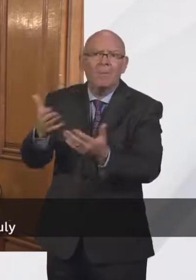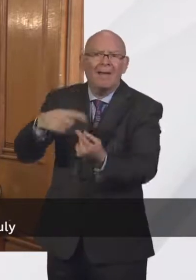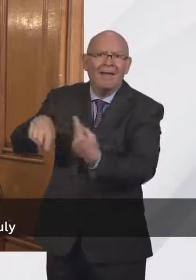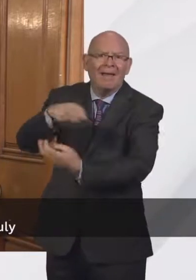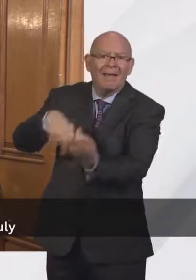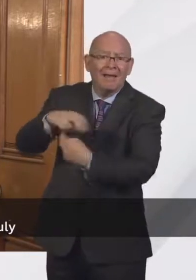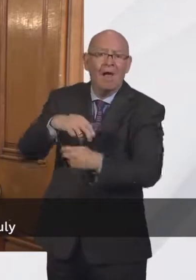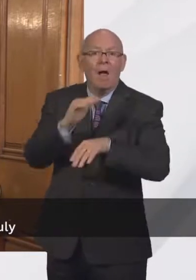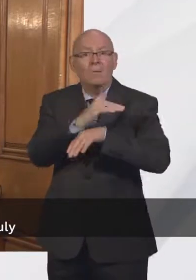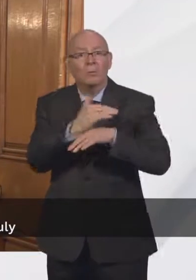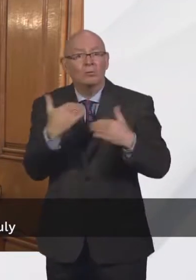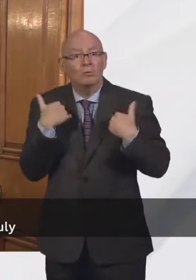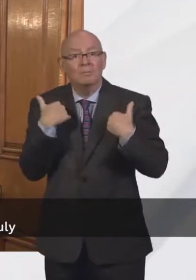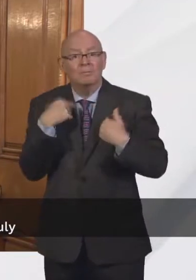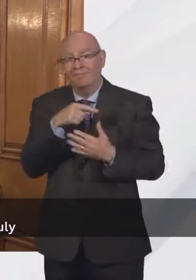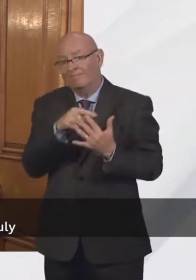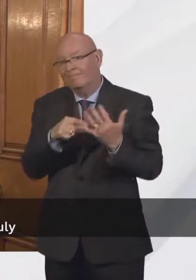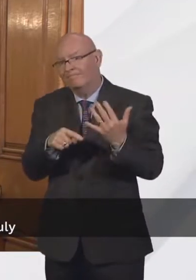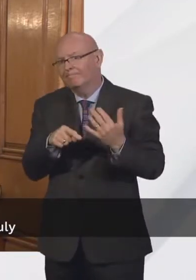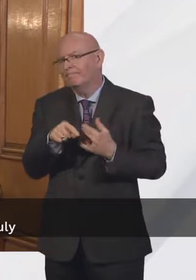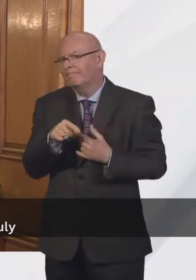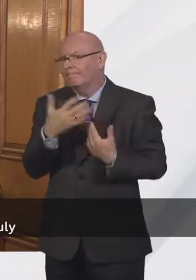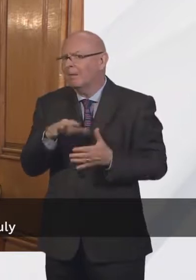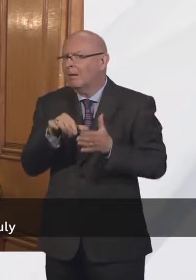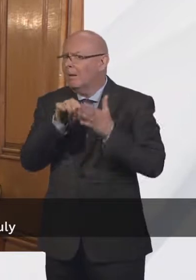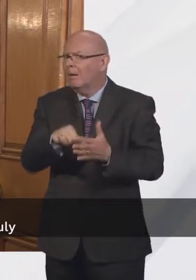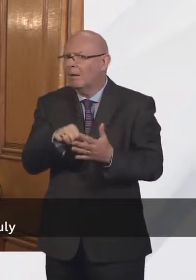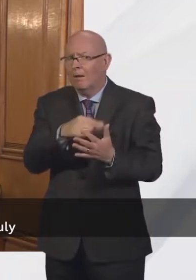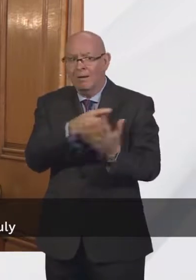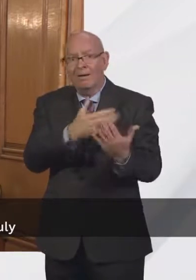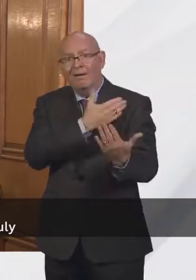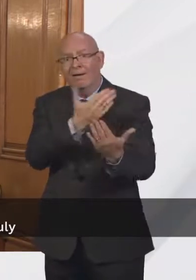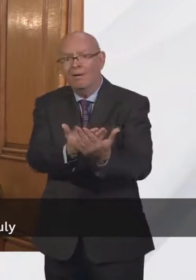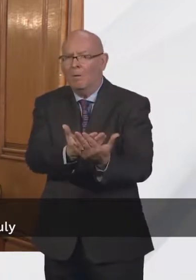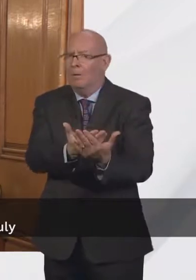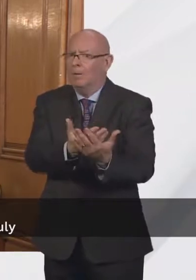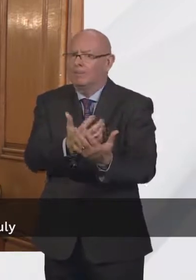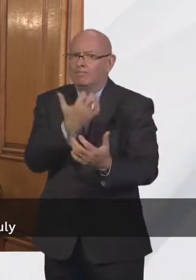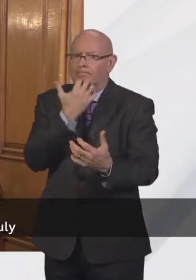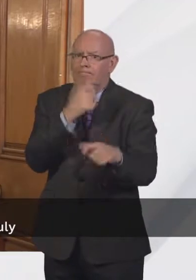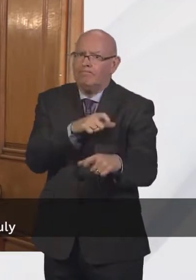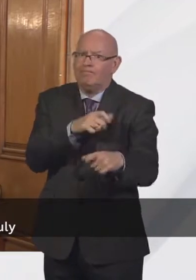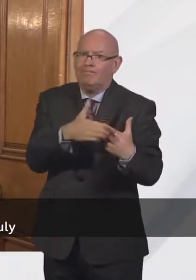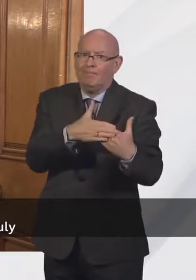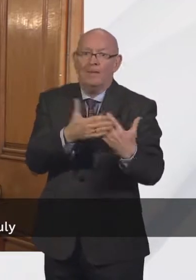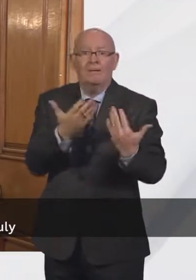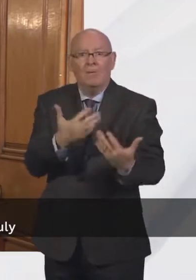should do so in a way that is COVID secure, keeping customers and staff